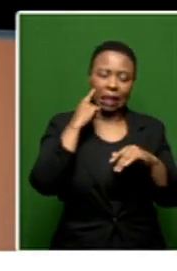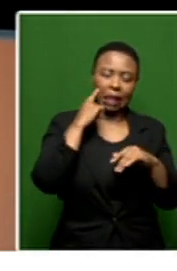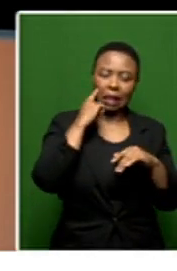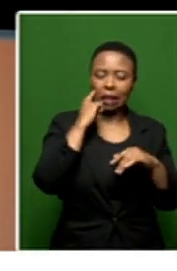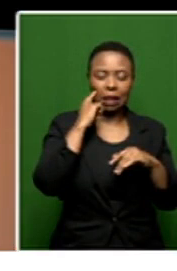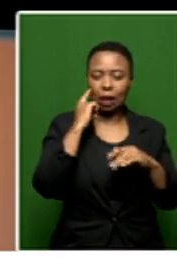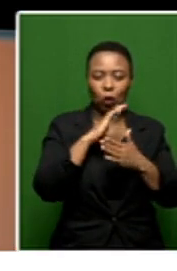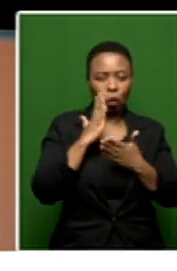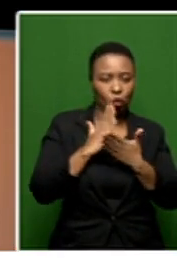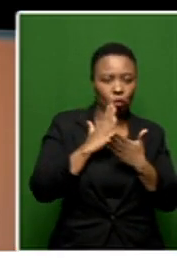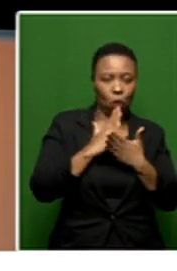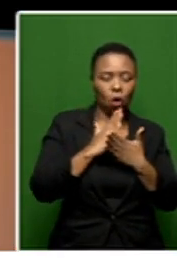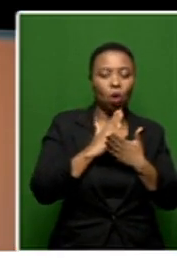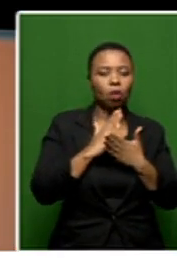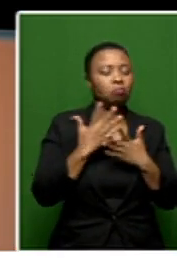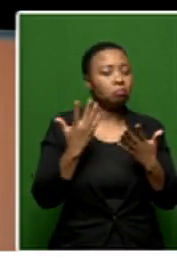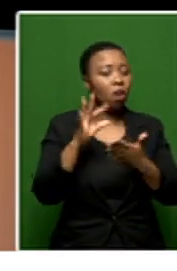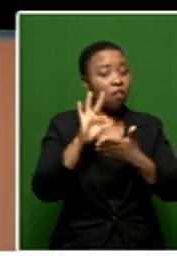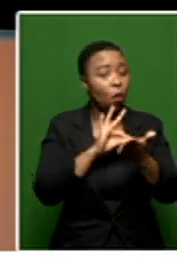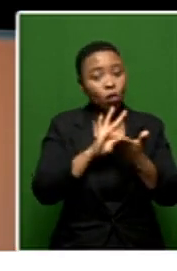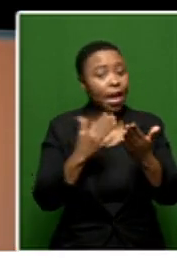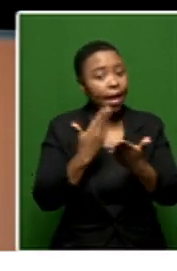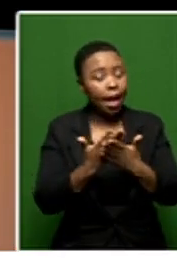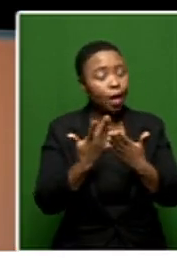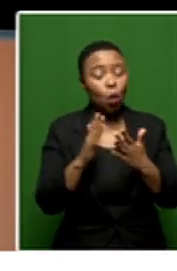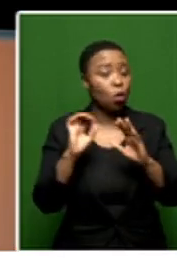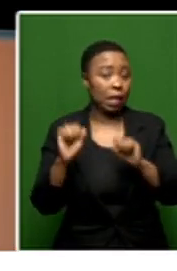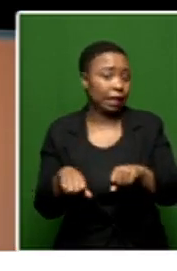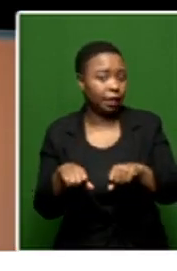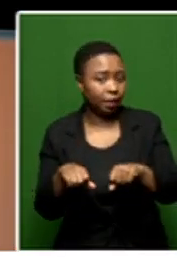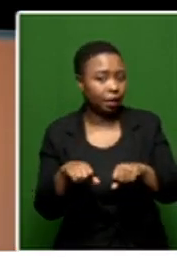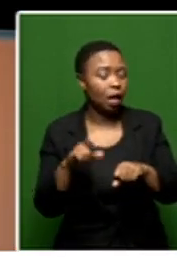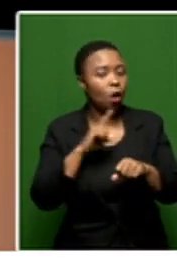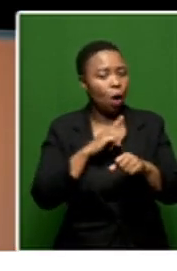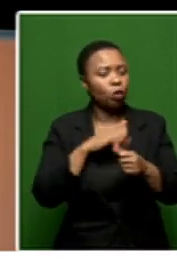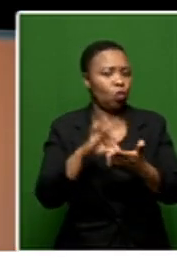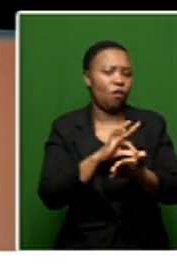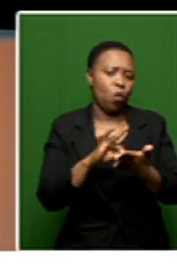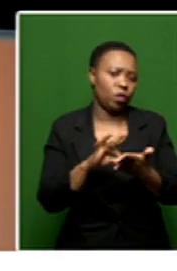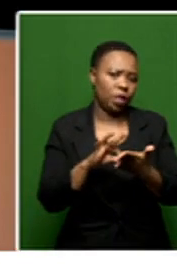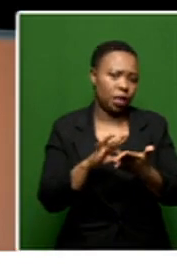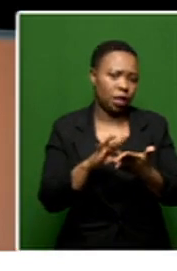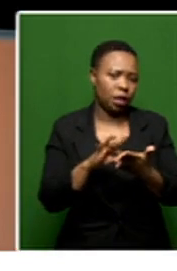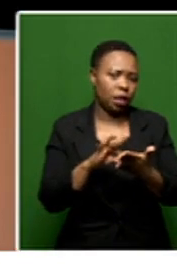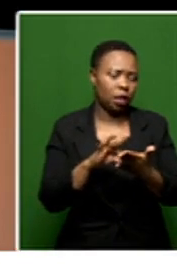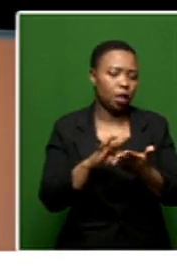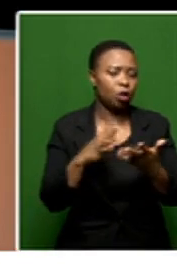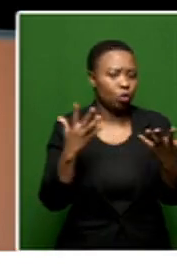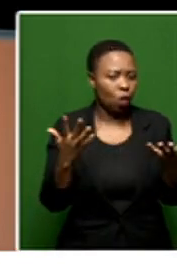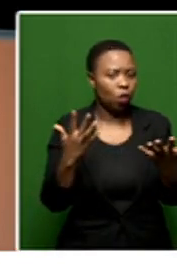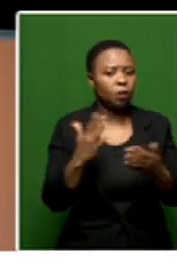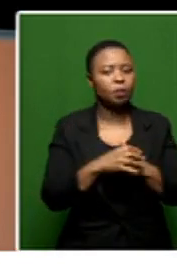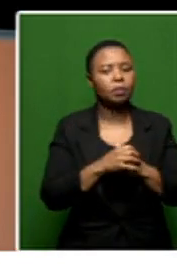even go and exercise their democratic right to vote, which, of course, in certain instances,